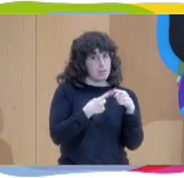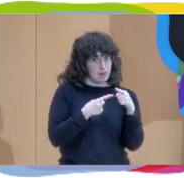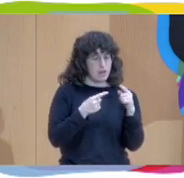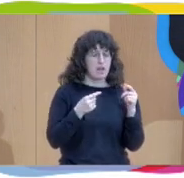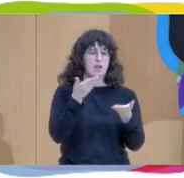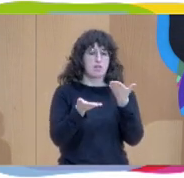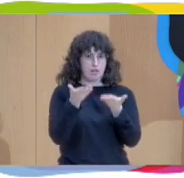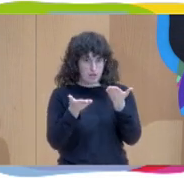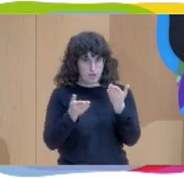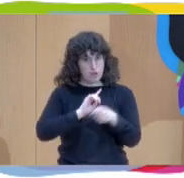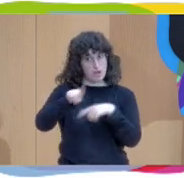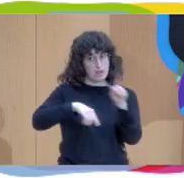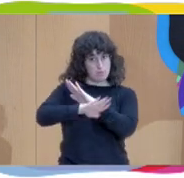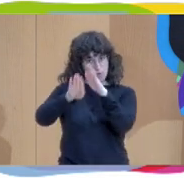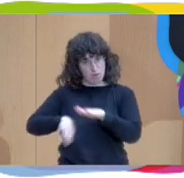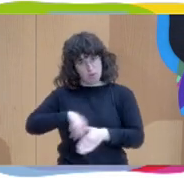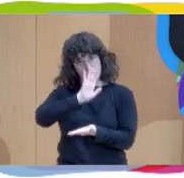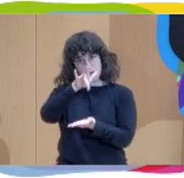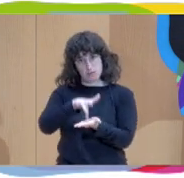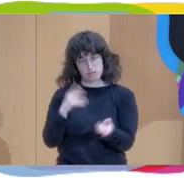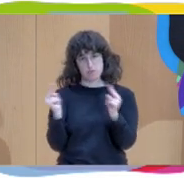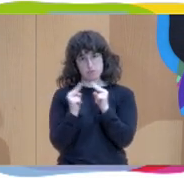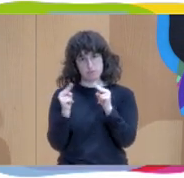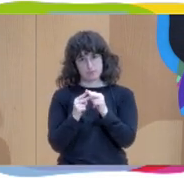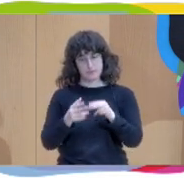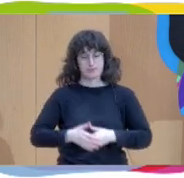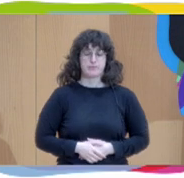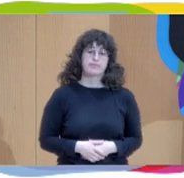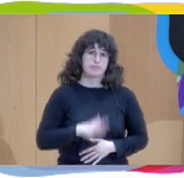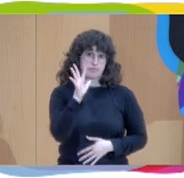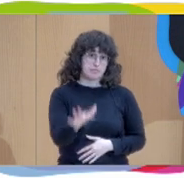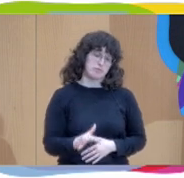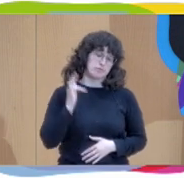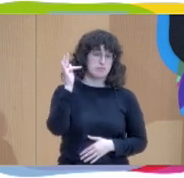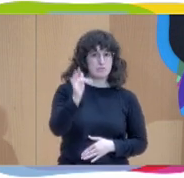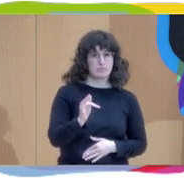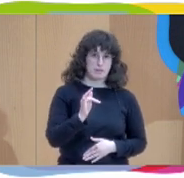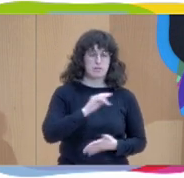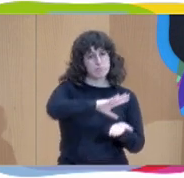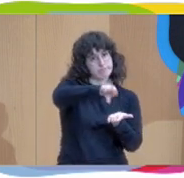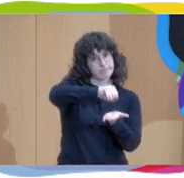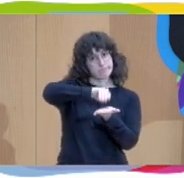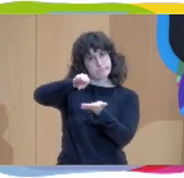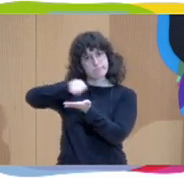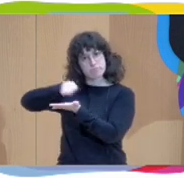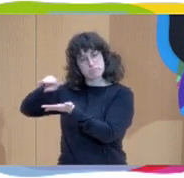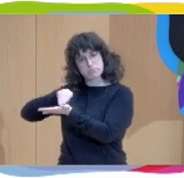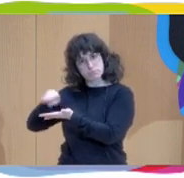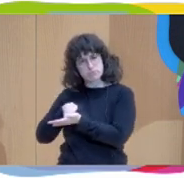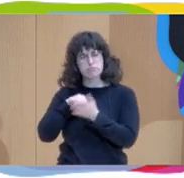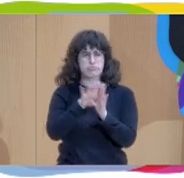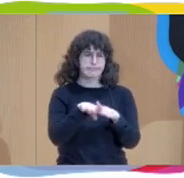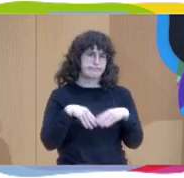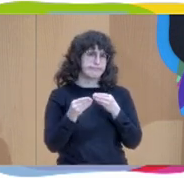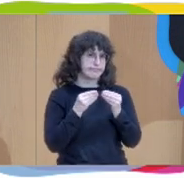In addition to those, we gathered continuous evaluation material throughout, from the beginning